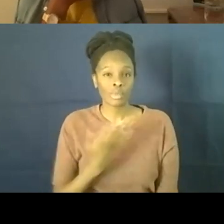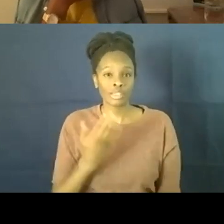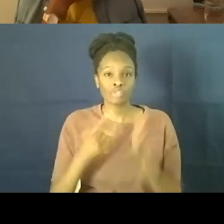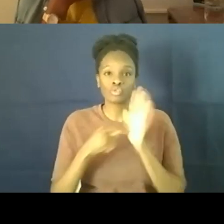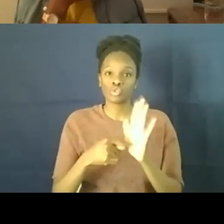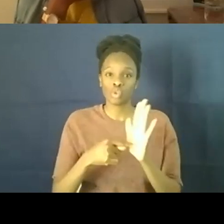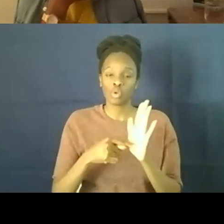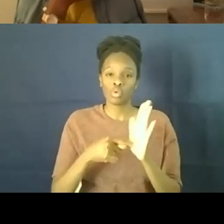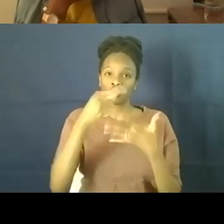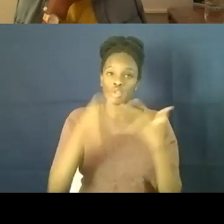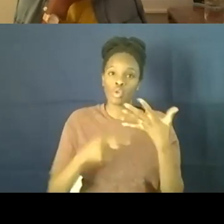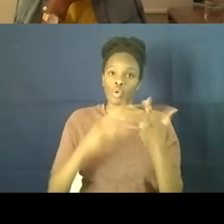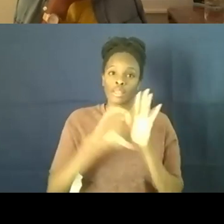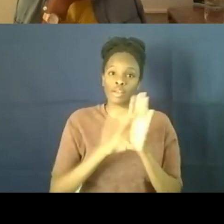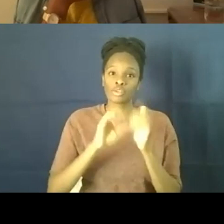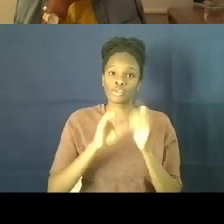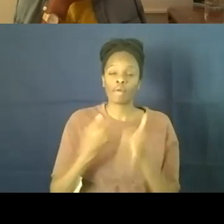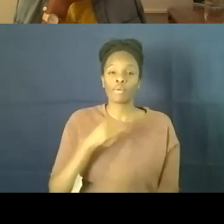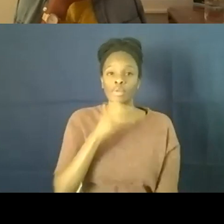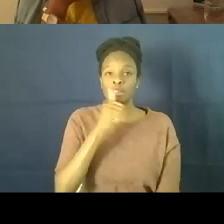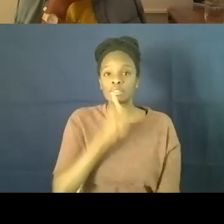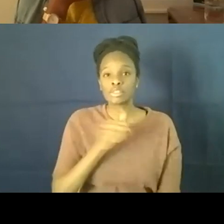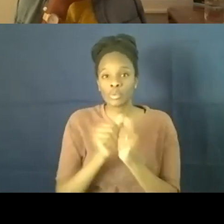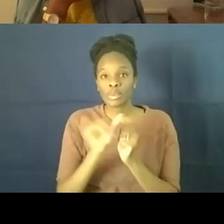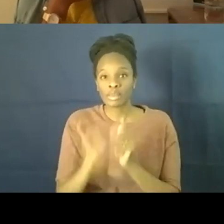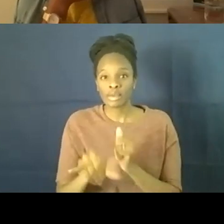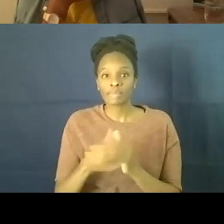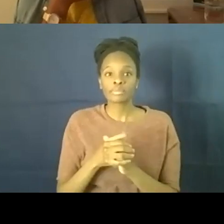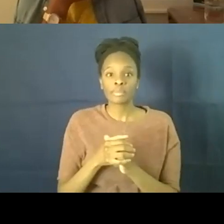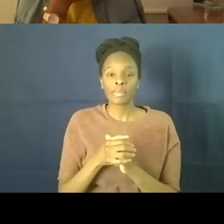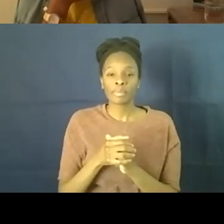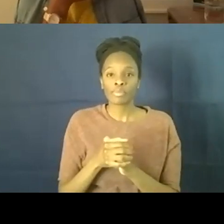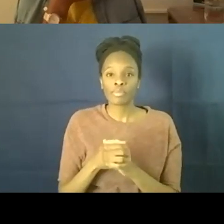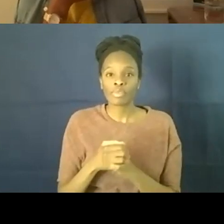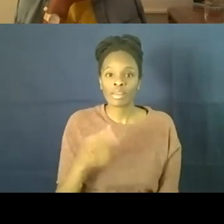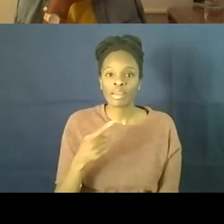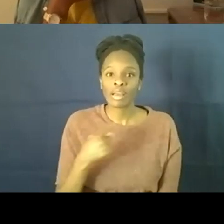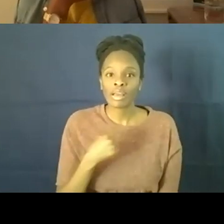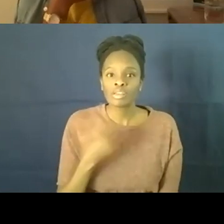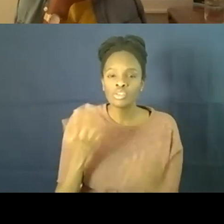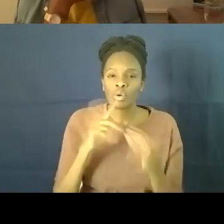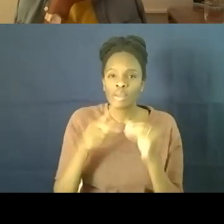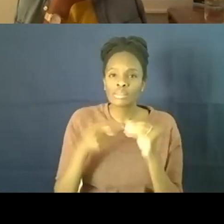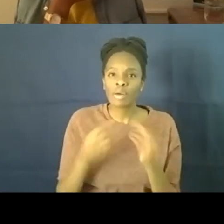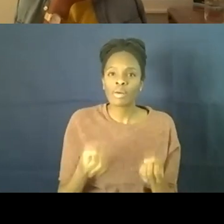it. Yeah, I mean, we've also had to sort of have our own individual journeys with how much masculinity we